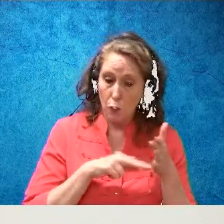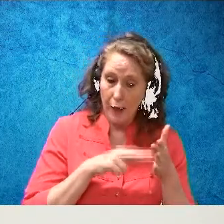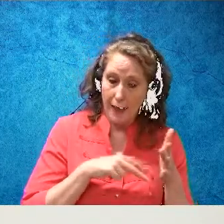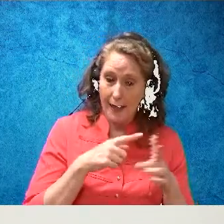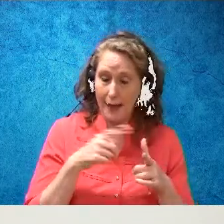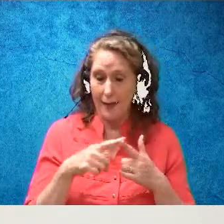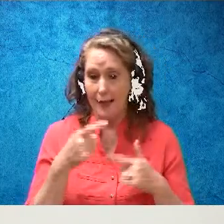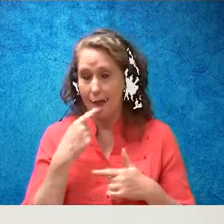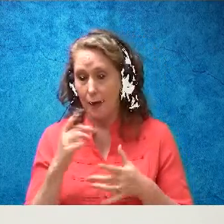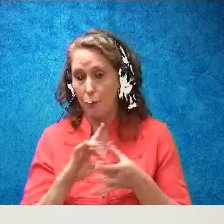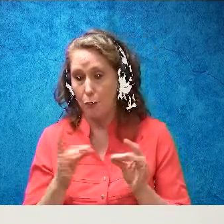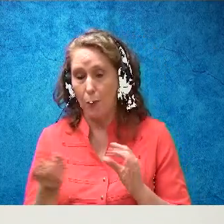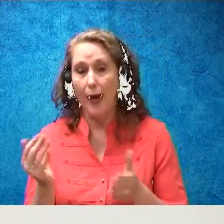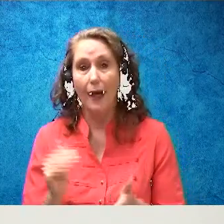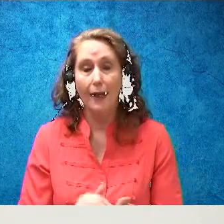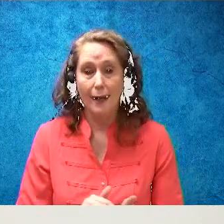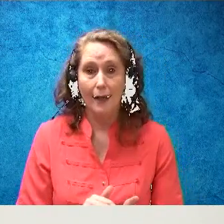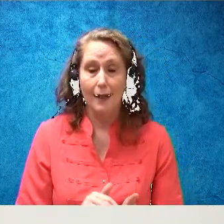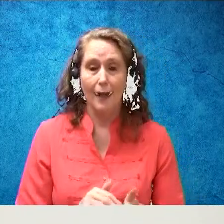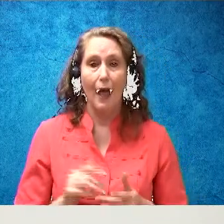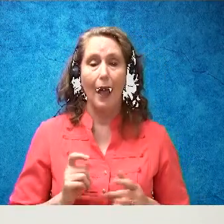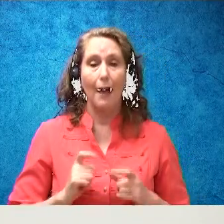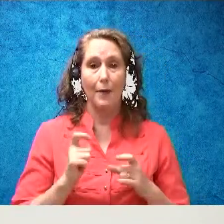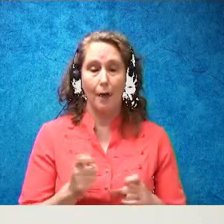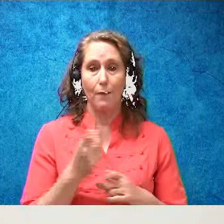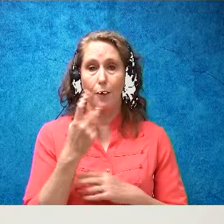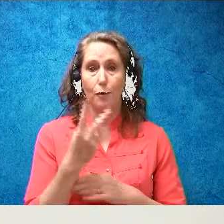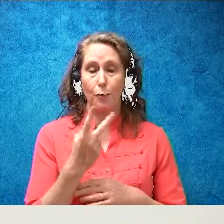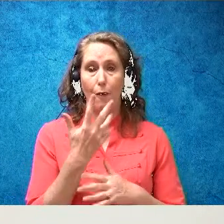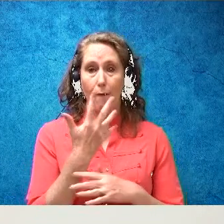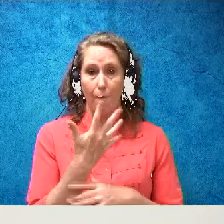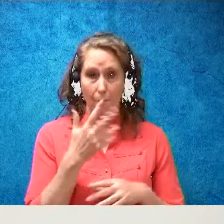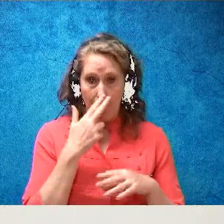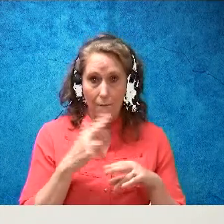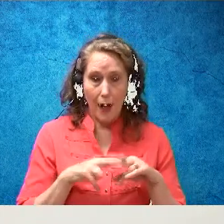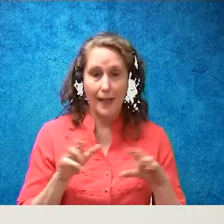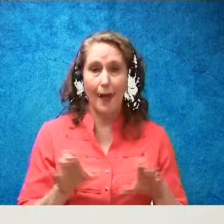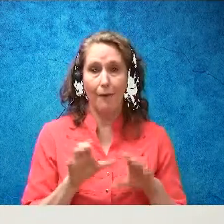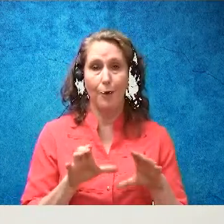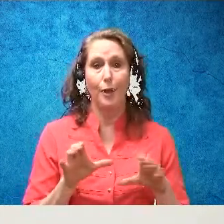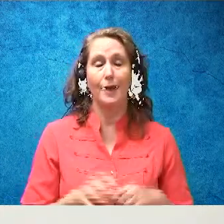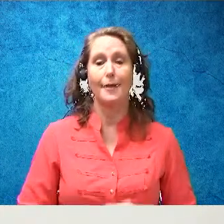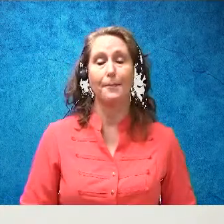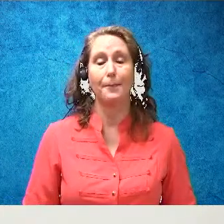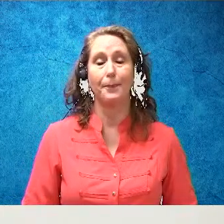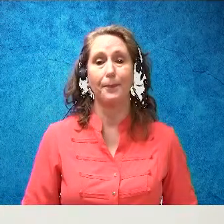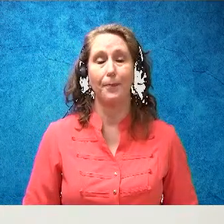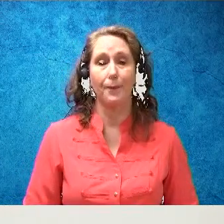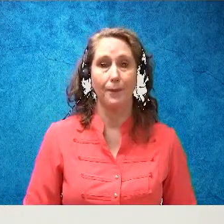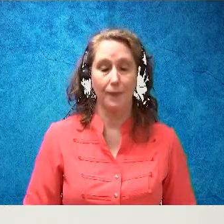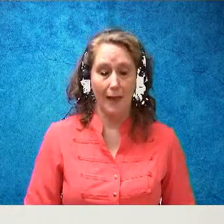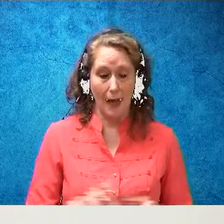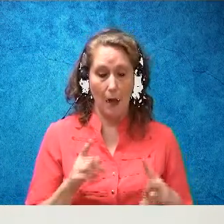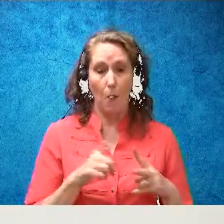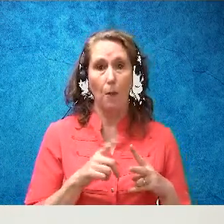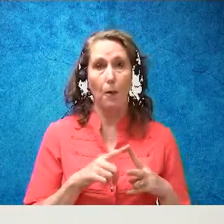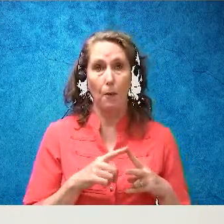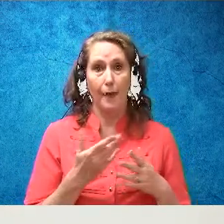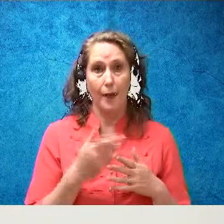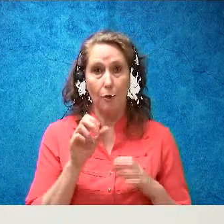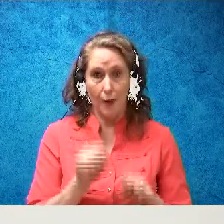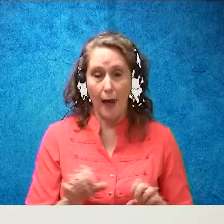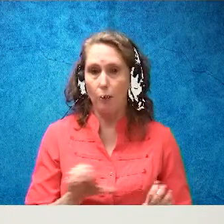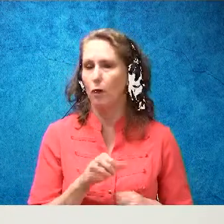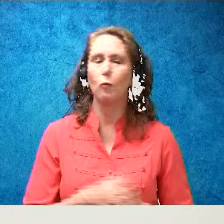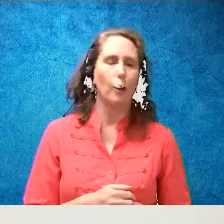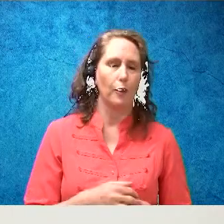stories, okay? So I'm going to give you 2 really fun activities that you can do with those stories. One thing that you can do, or